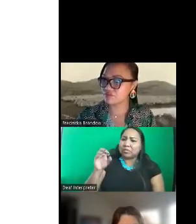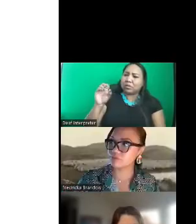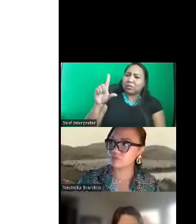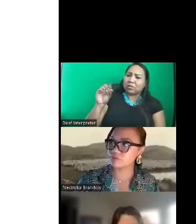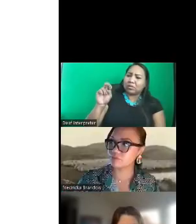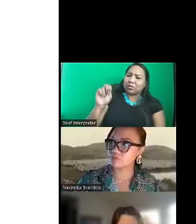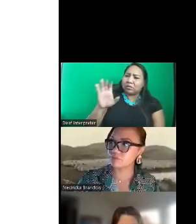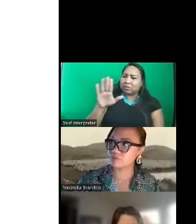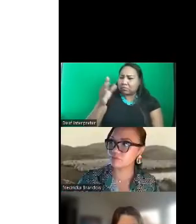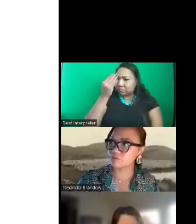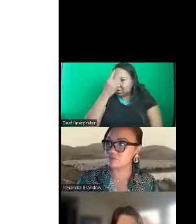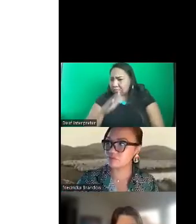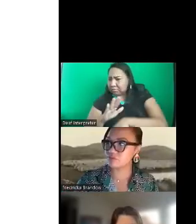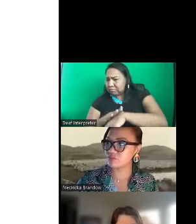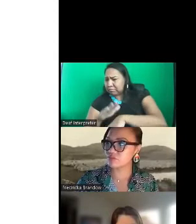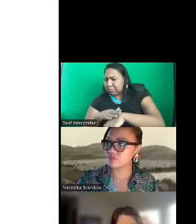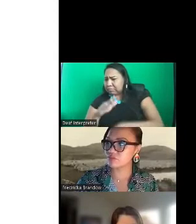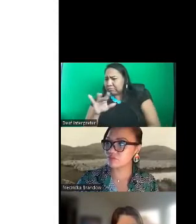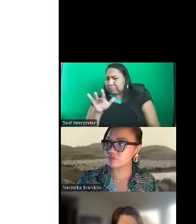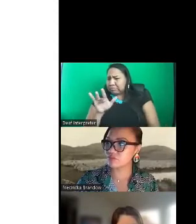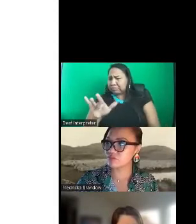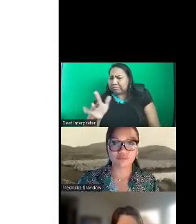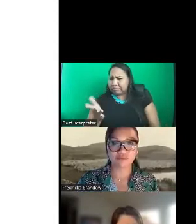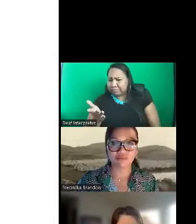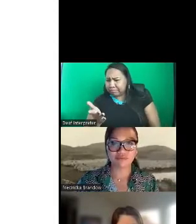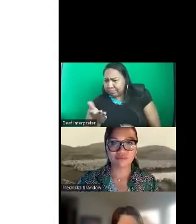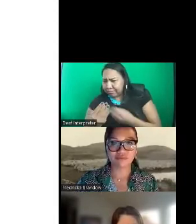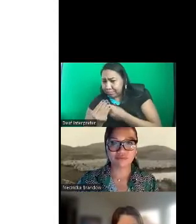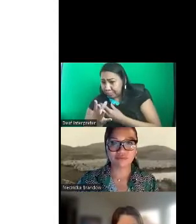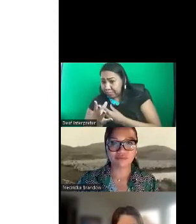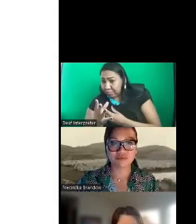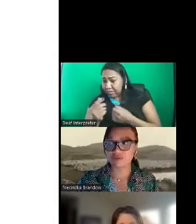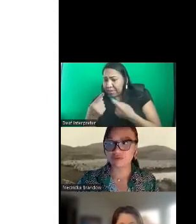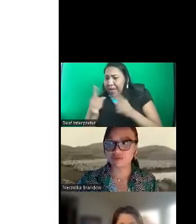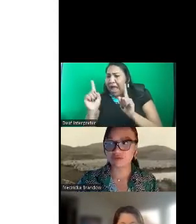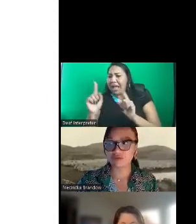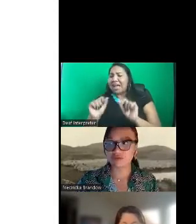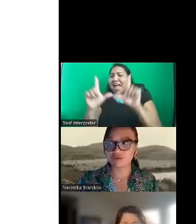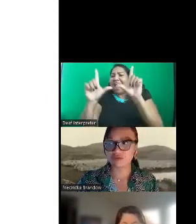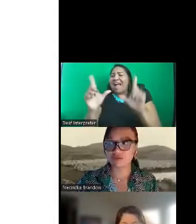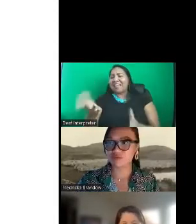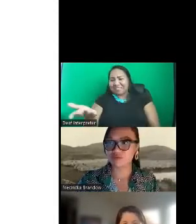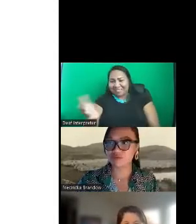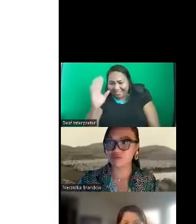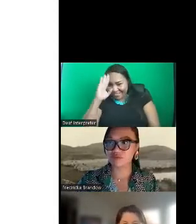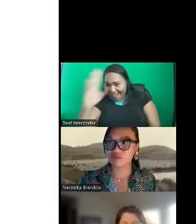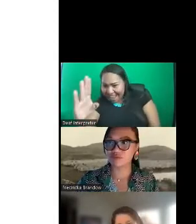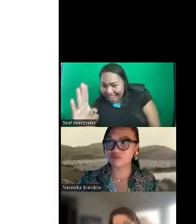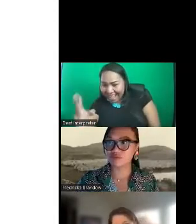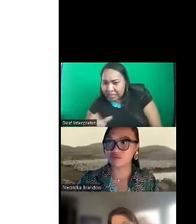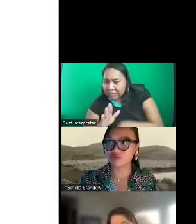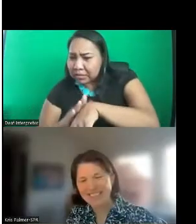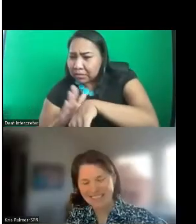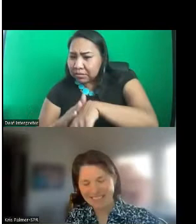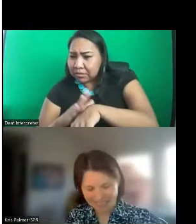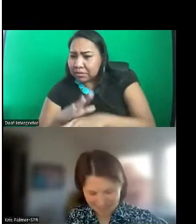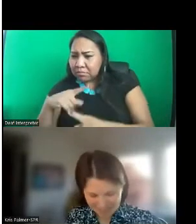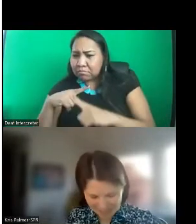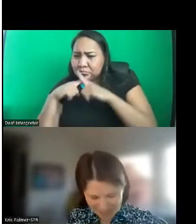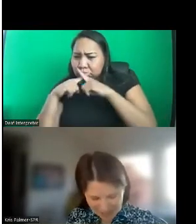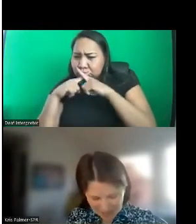can, there you are. And you have your mute. There you go. All right, we're all here. Hello. Okay.